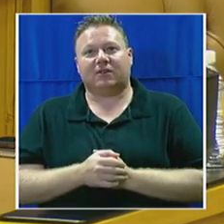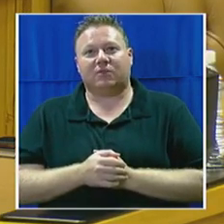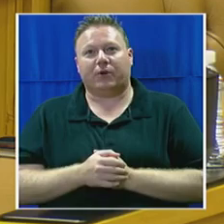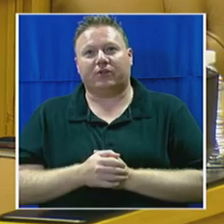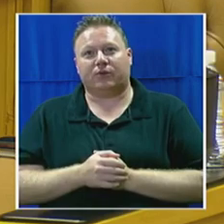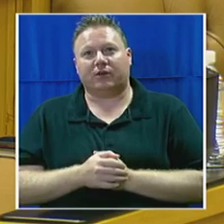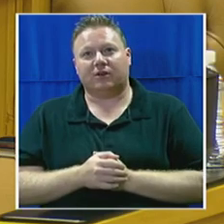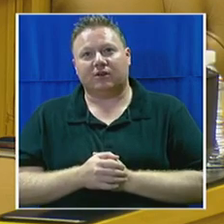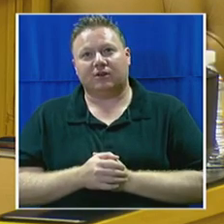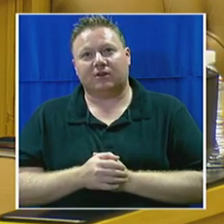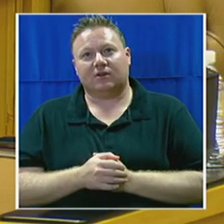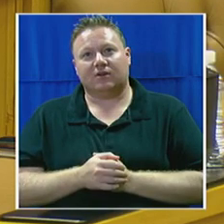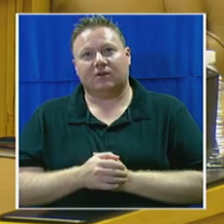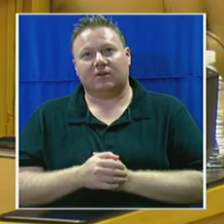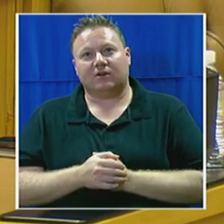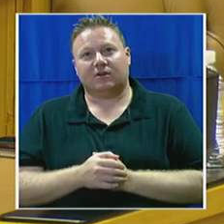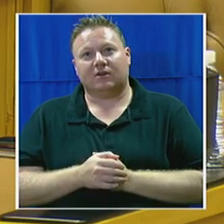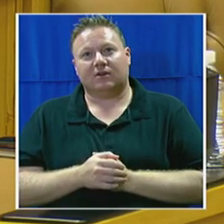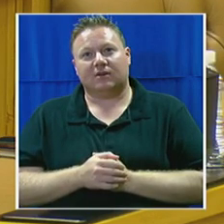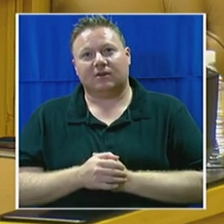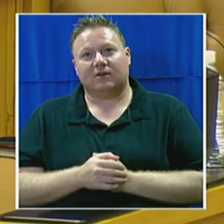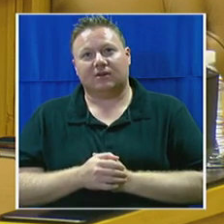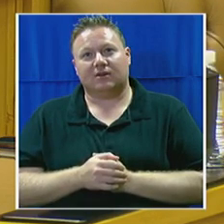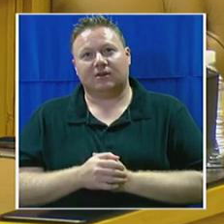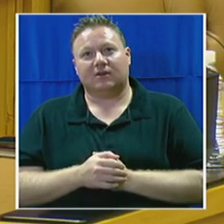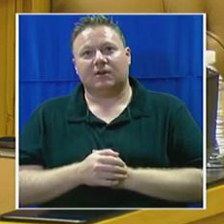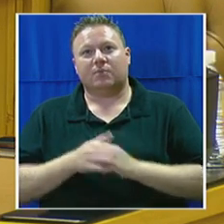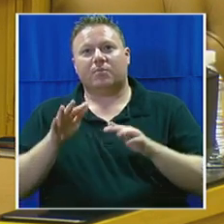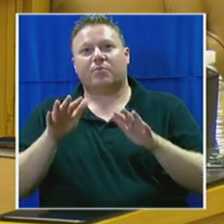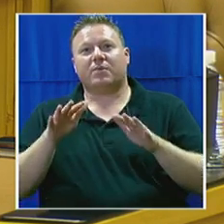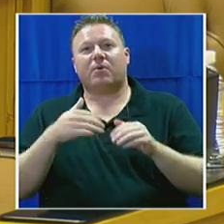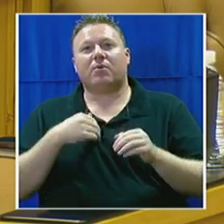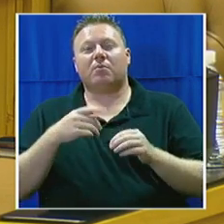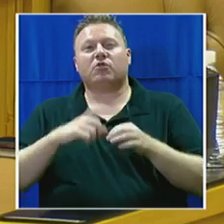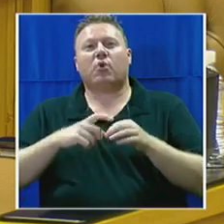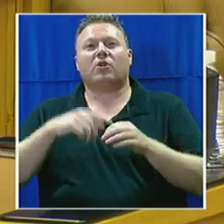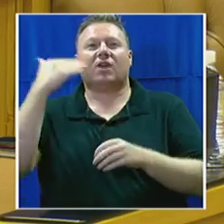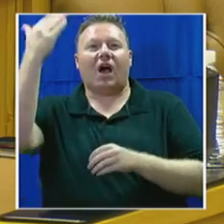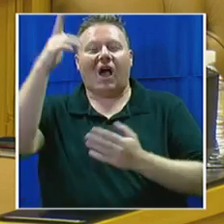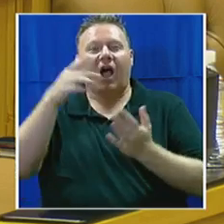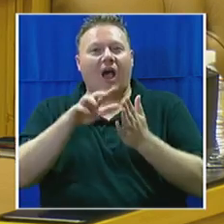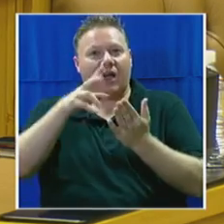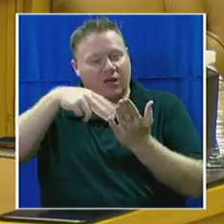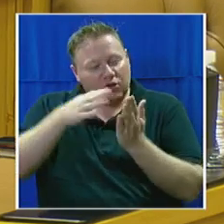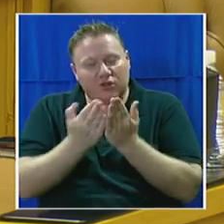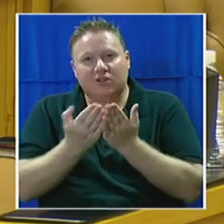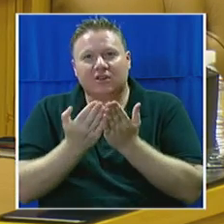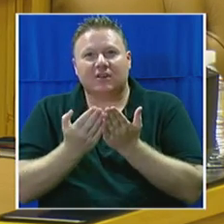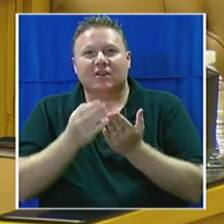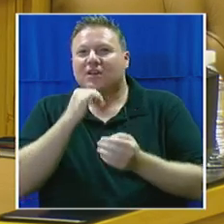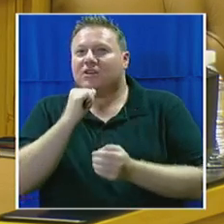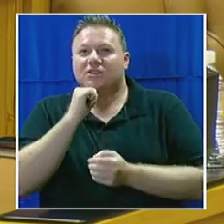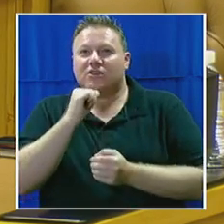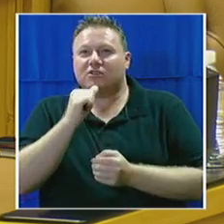What Because is young people must quote high literature, not songs, man. Honorable member. Trompisi.